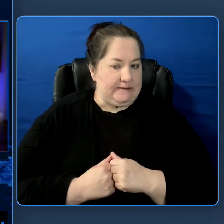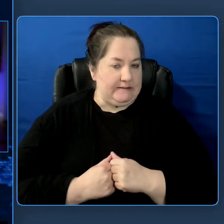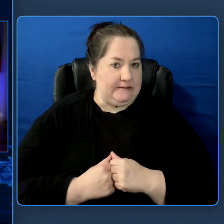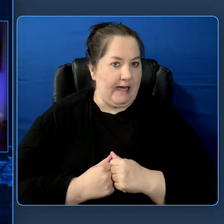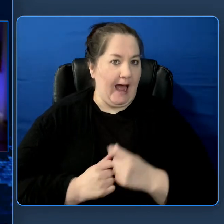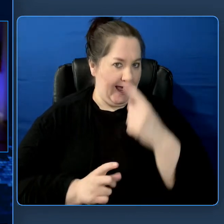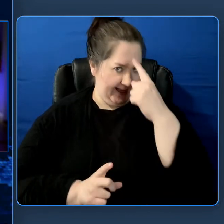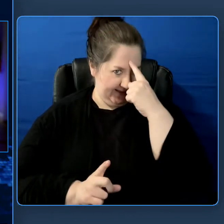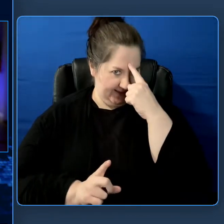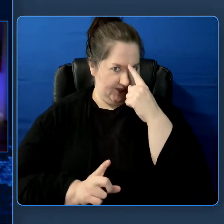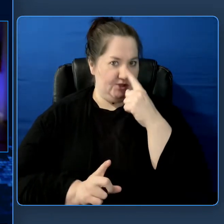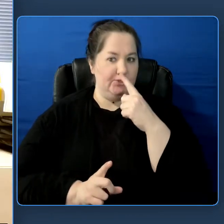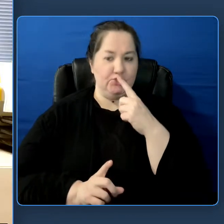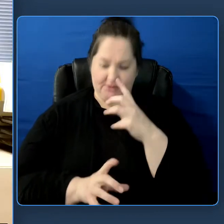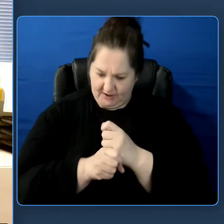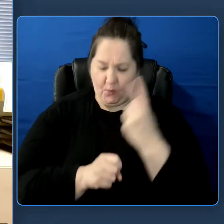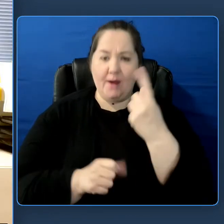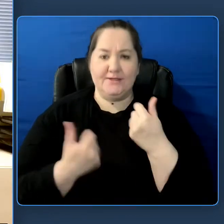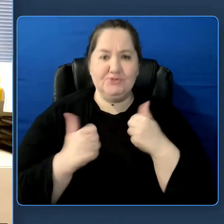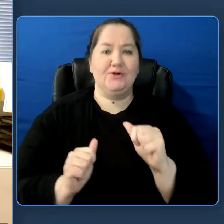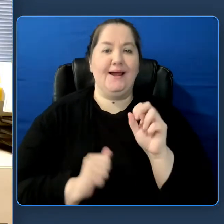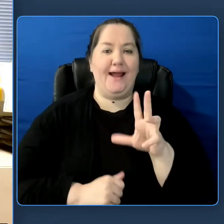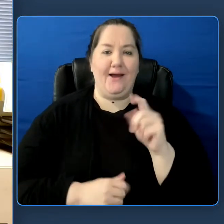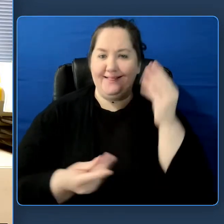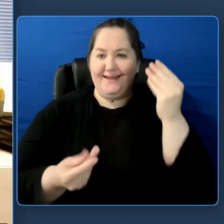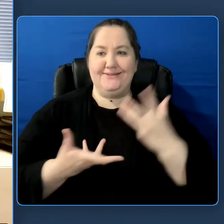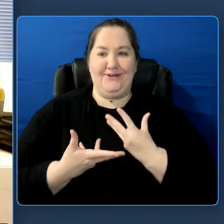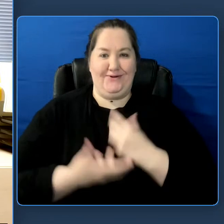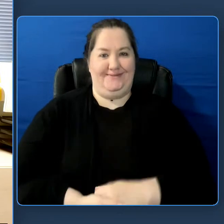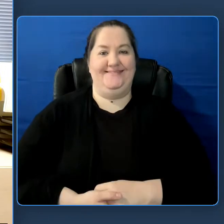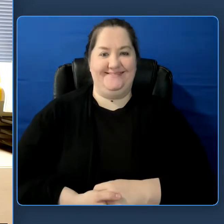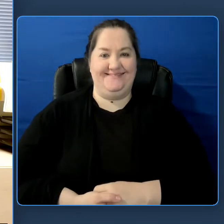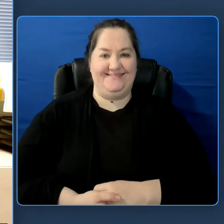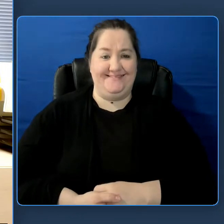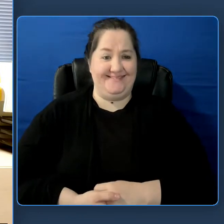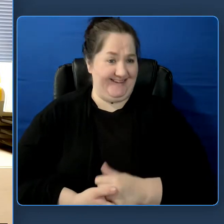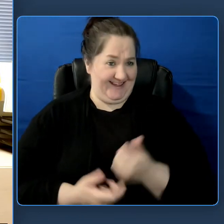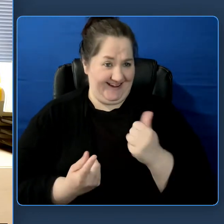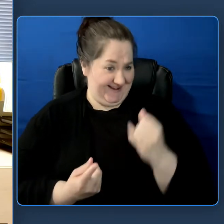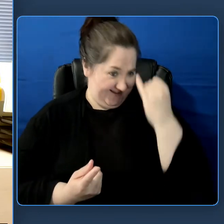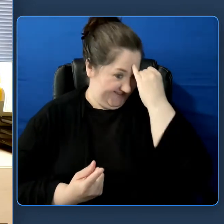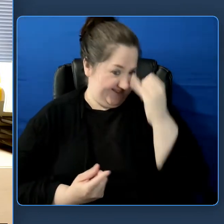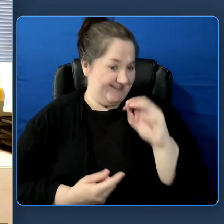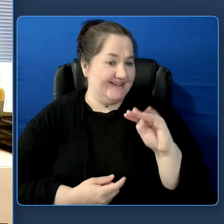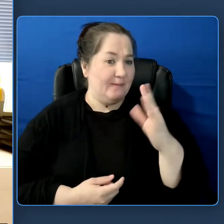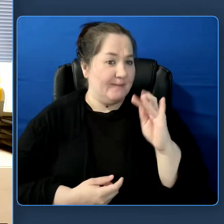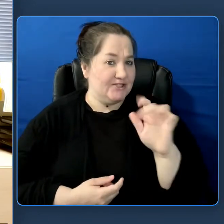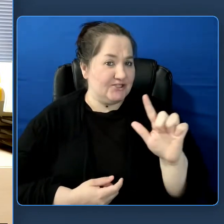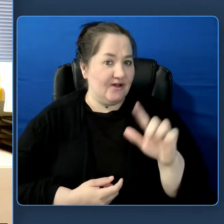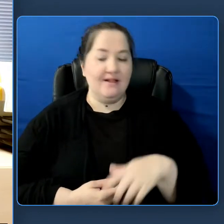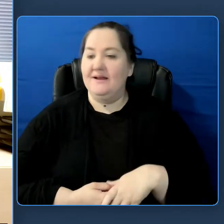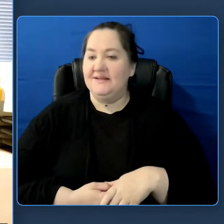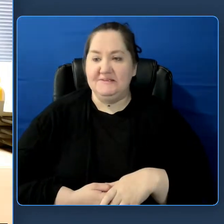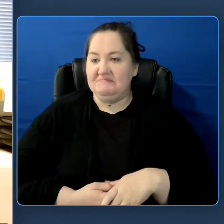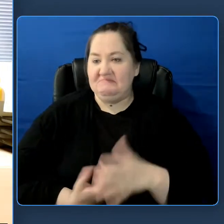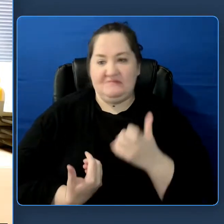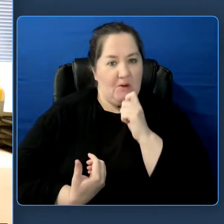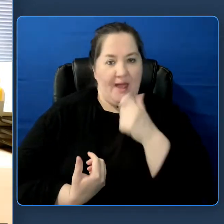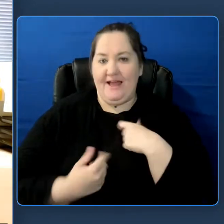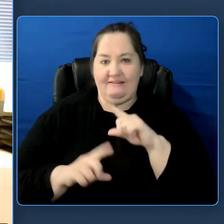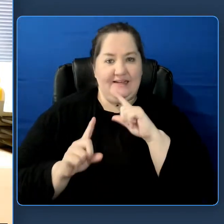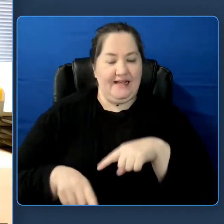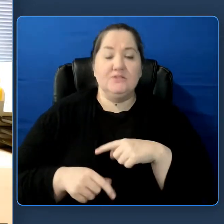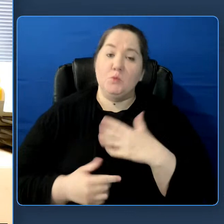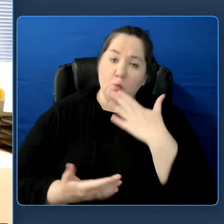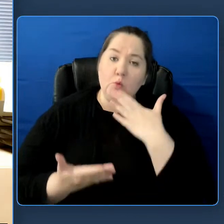think that you ought to get one and try it out and let us know. Do you have any ideas, Mitchell? I don't have the answer either, but I